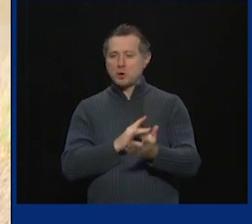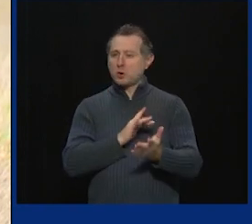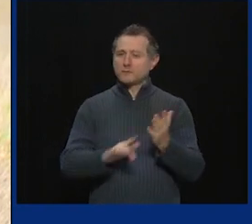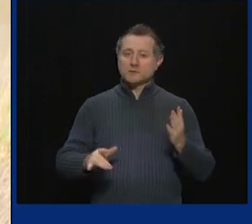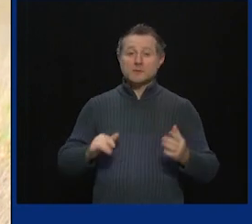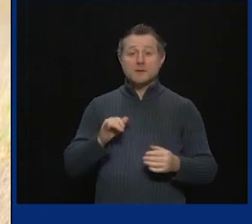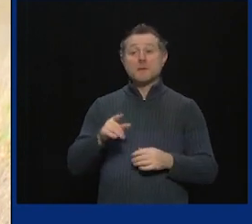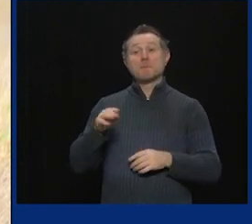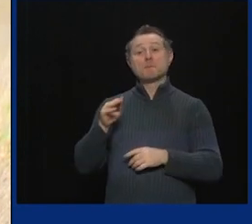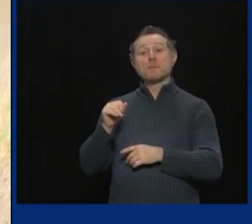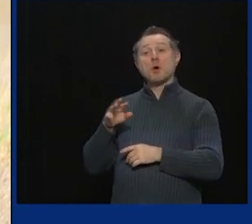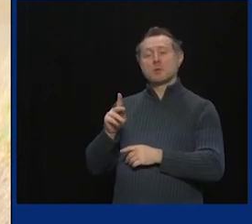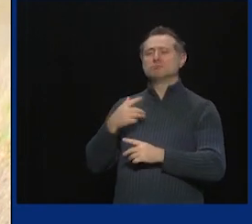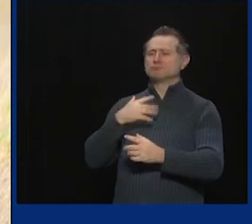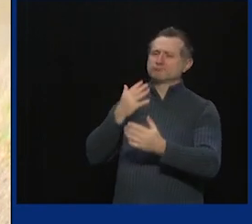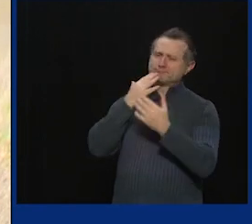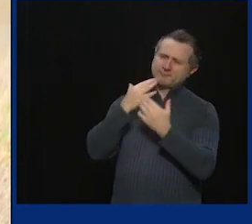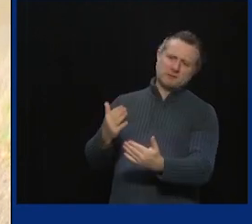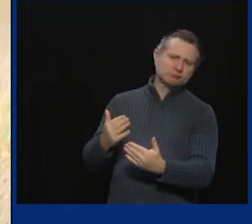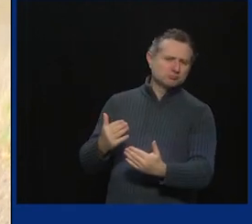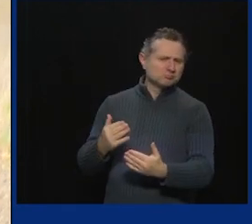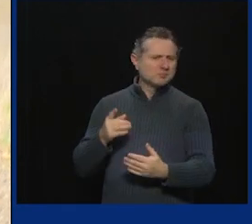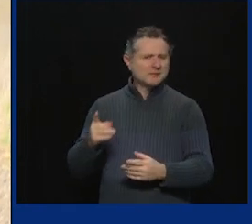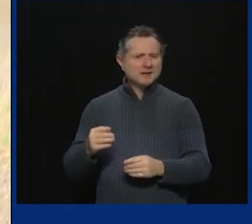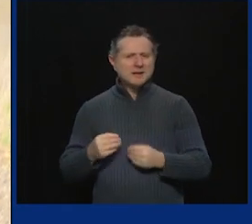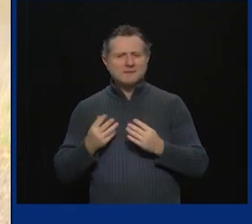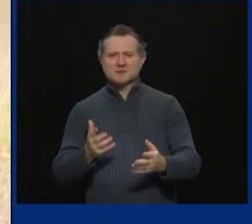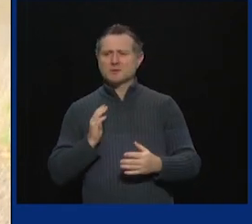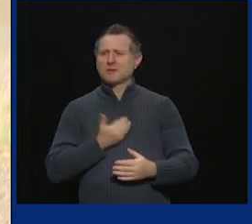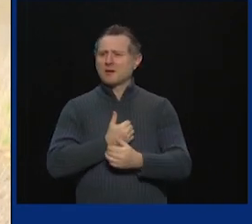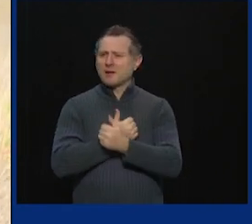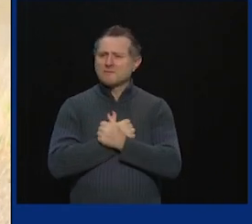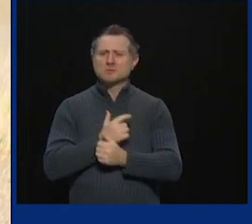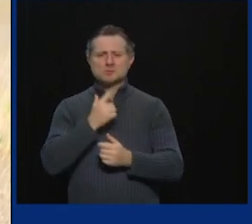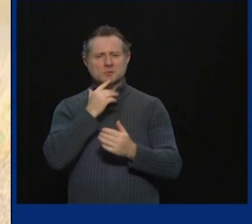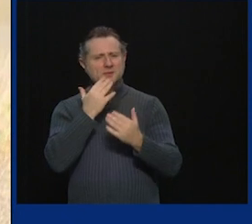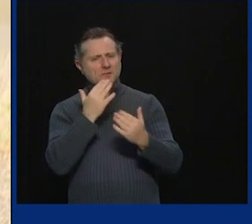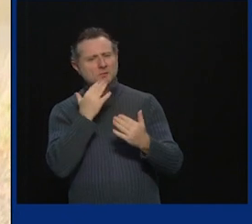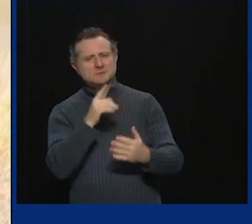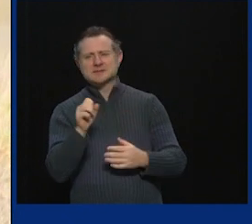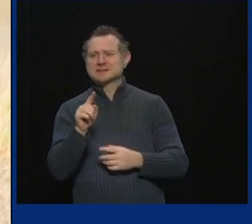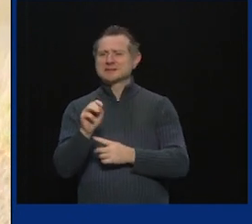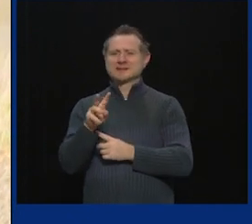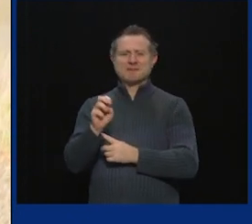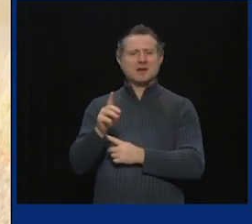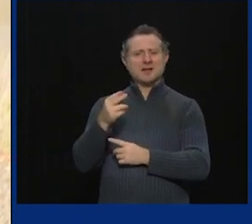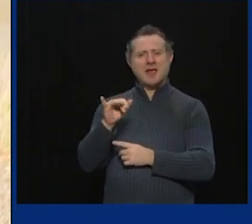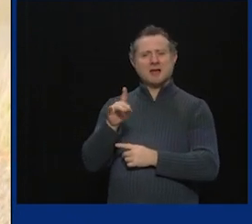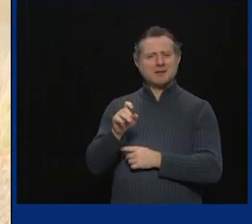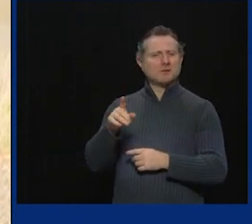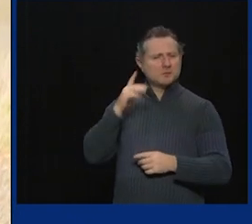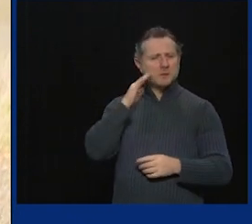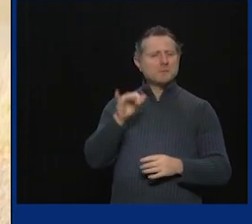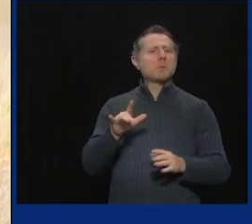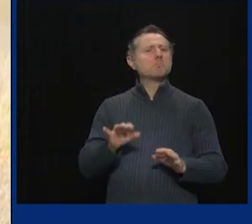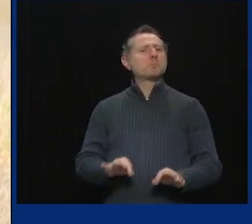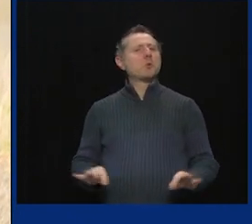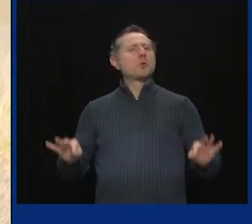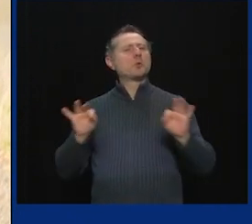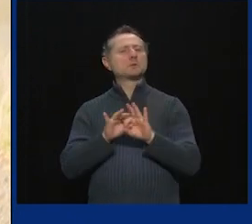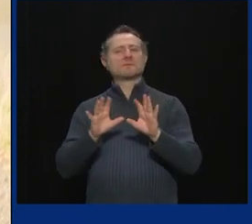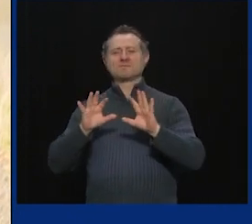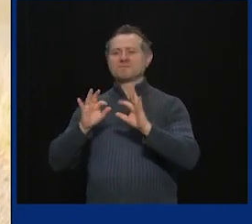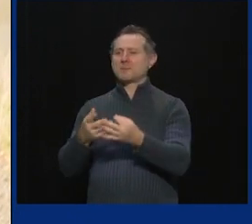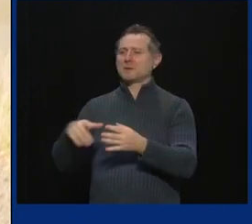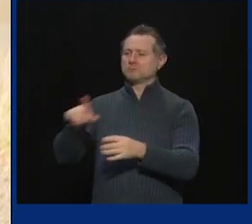Please give our love and gratitude to Steve Hyde. I know he had a very important family commitment, which he could not get out of. I know what it is, and he's